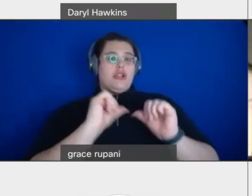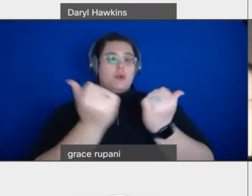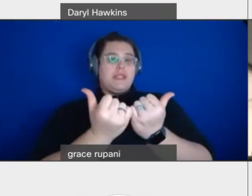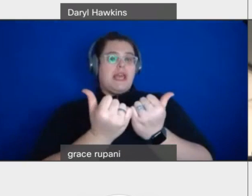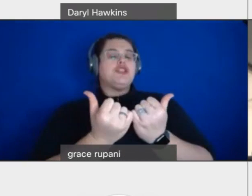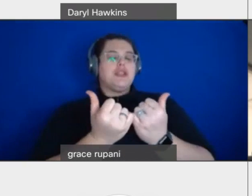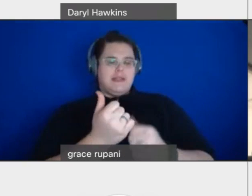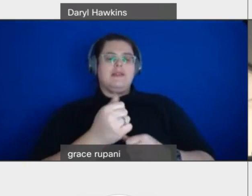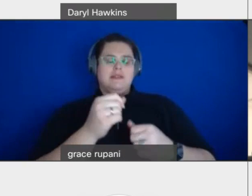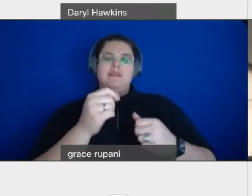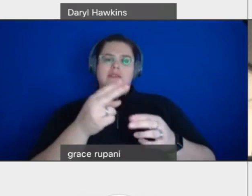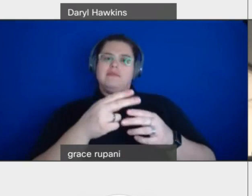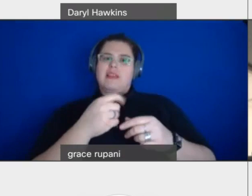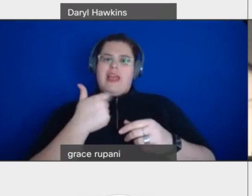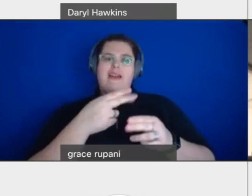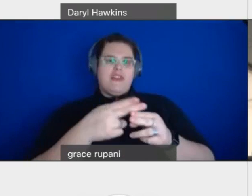interim guidance on